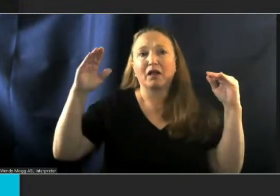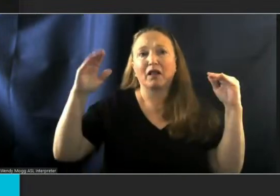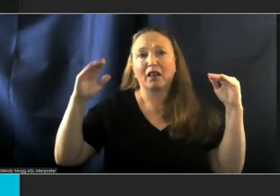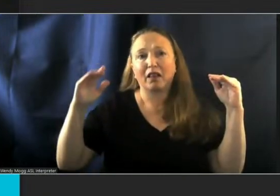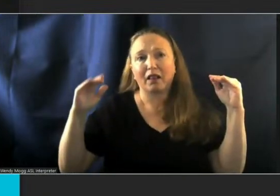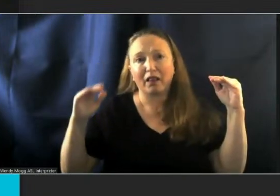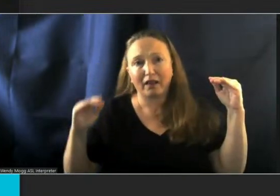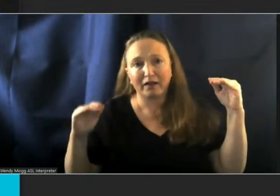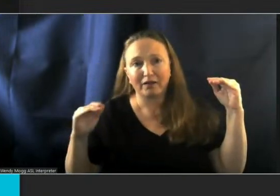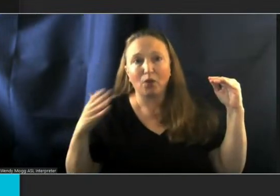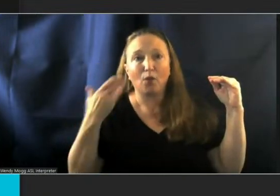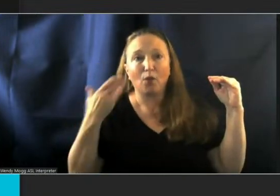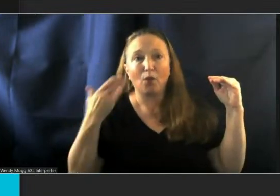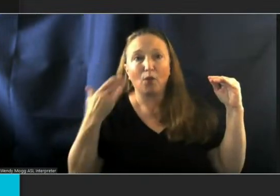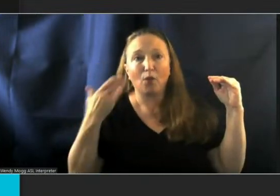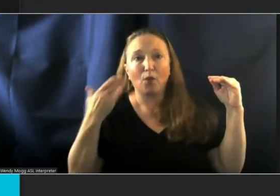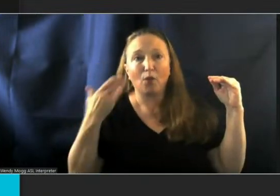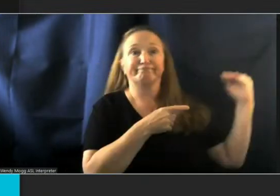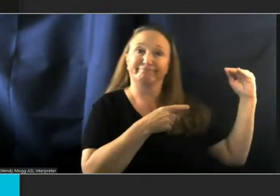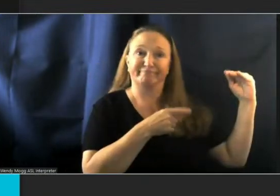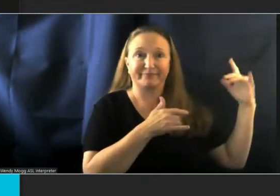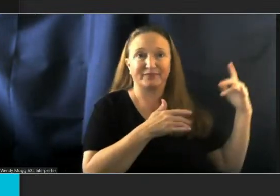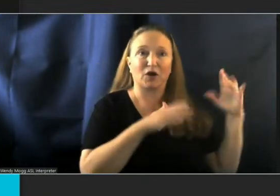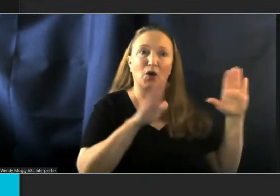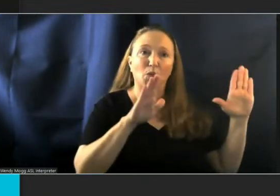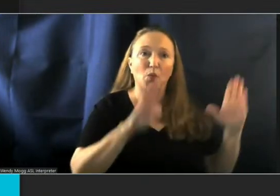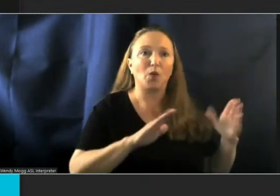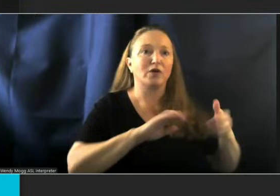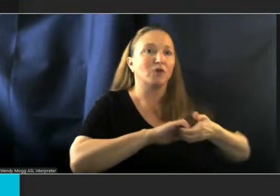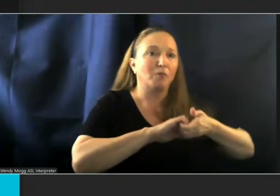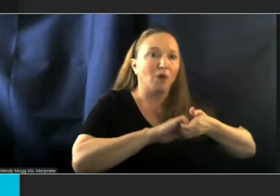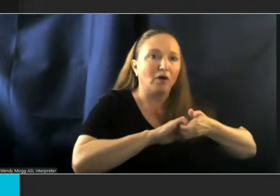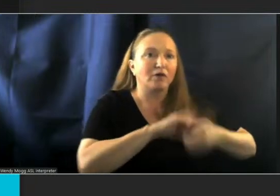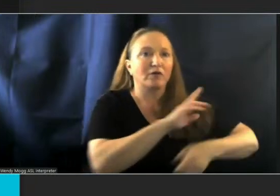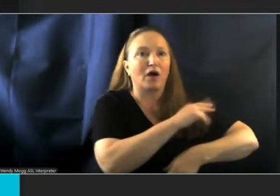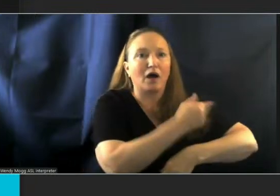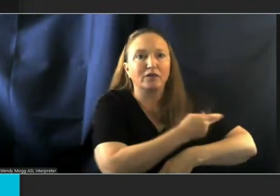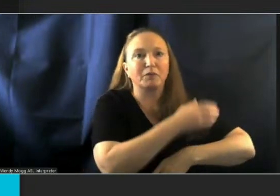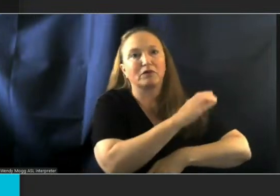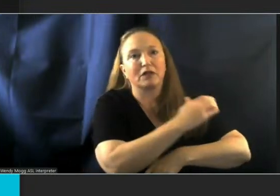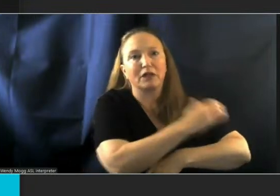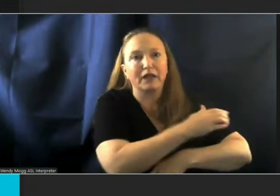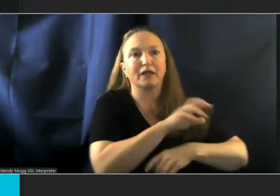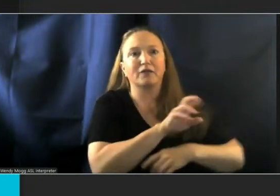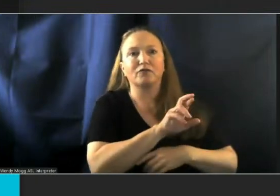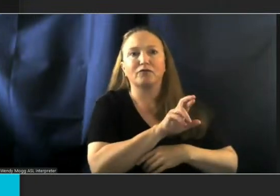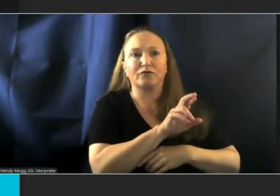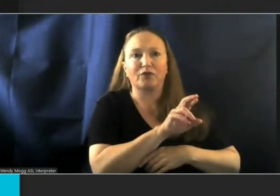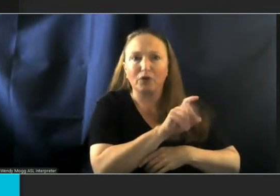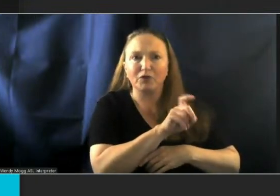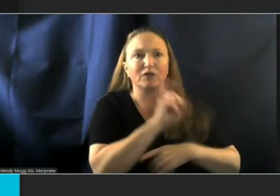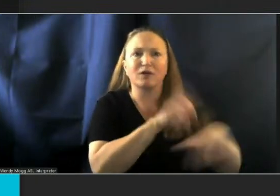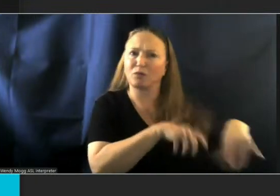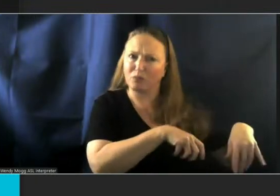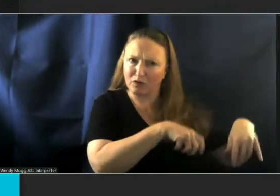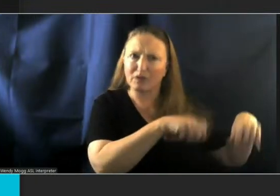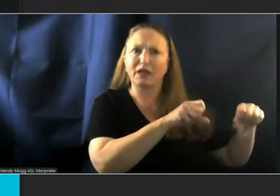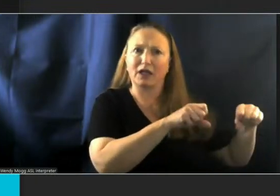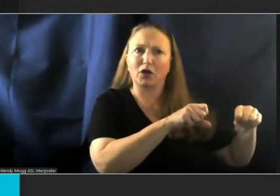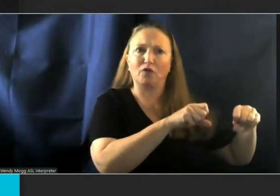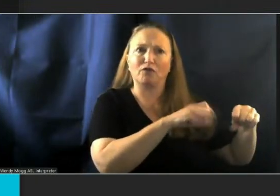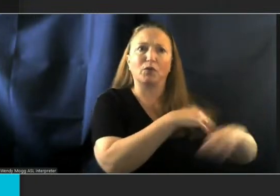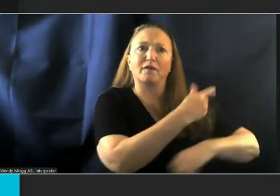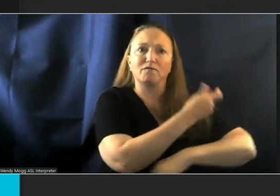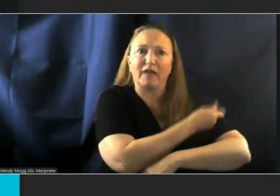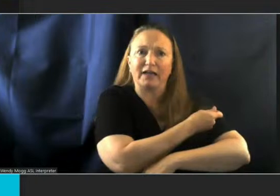our excellent partners in this county, who I mentioned earlier, the hospitals, the clinics, the pharmacies, are taking over with